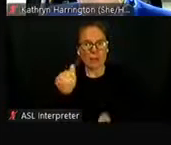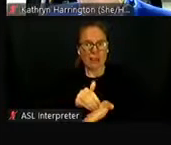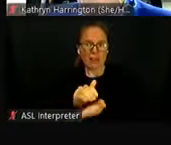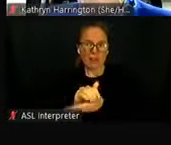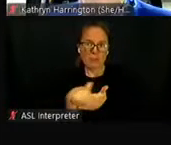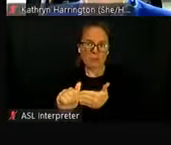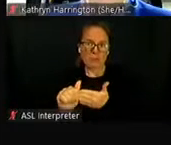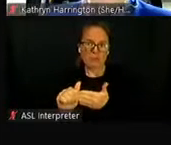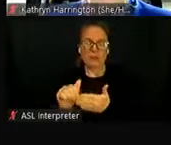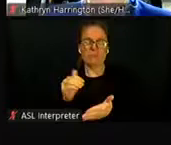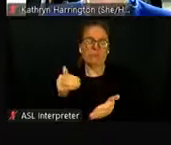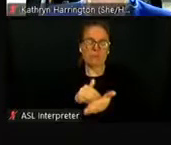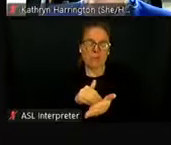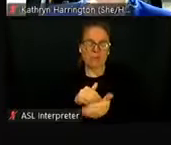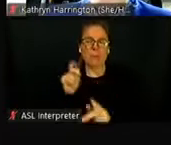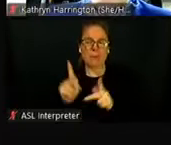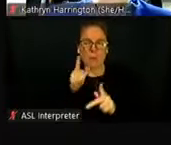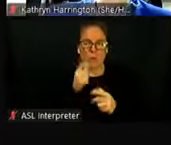county.